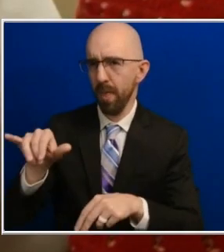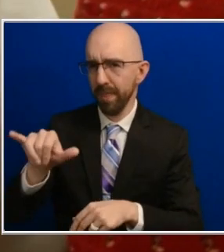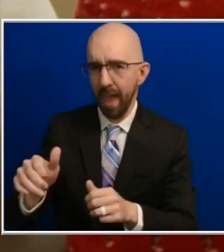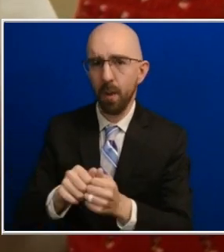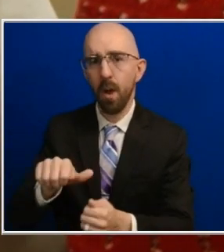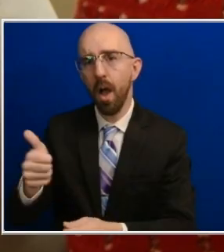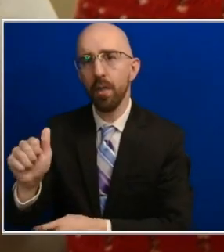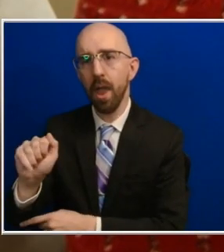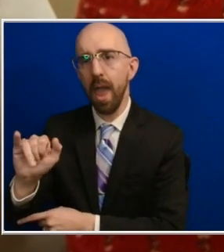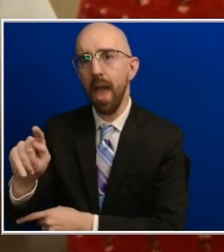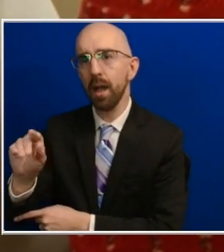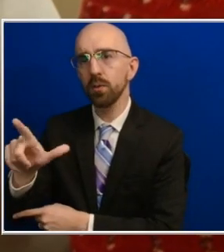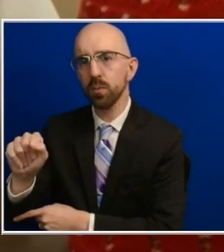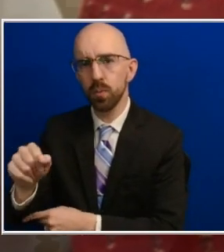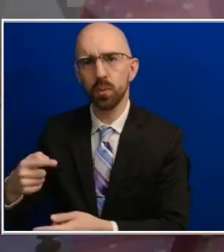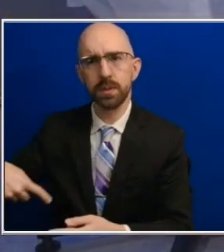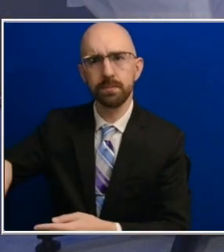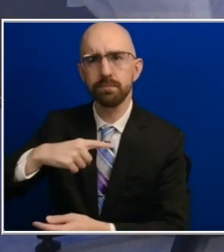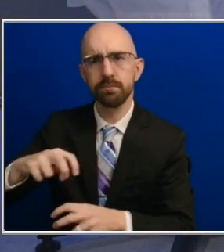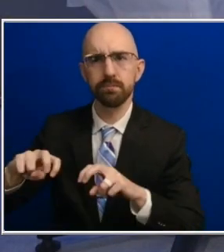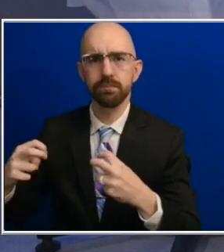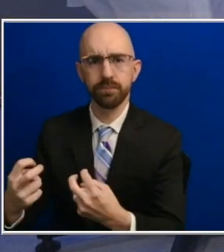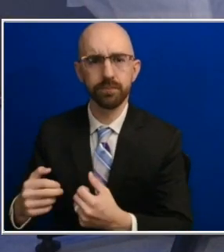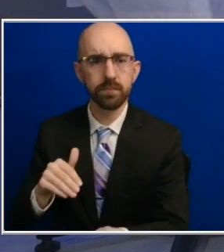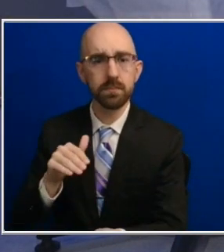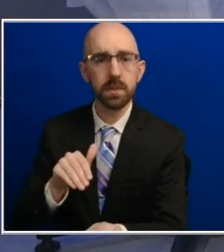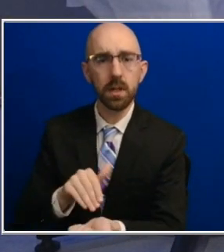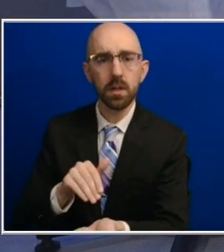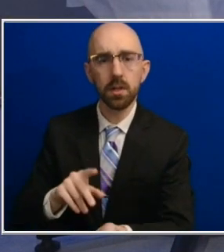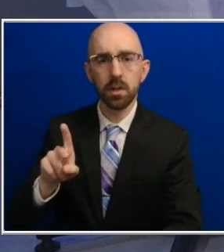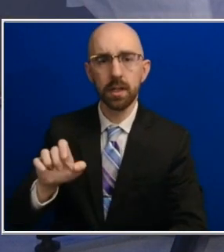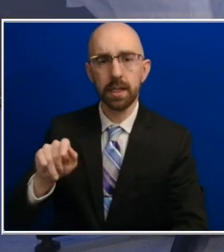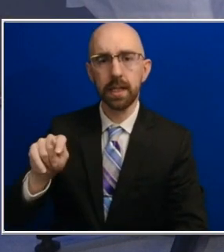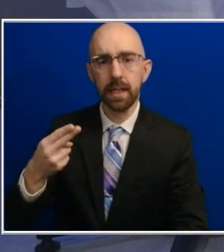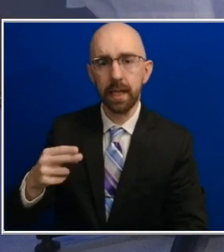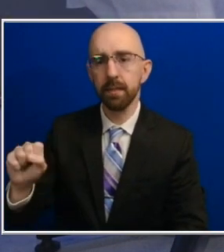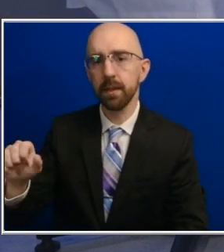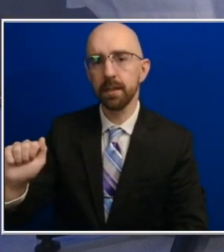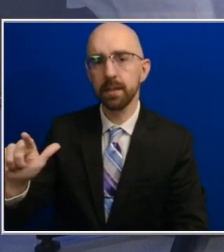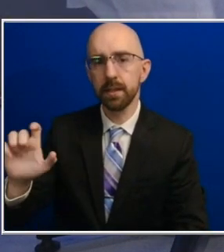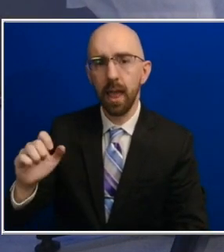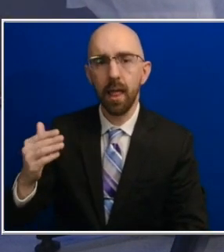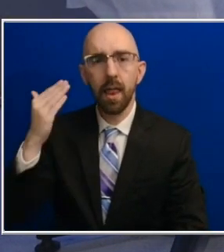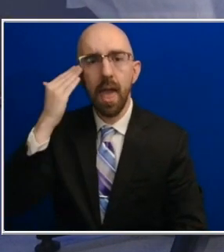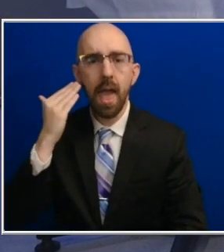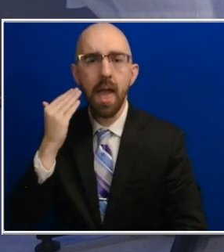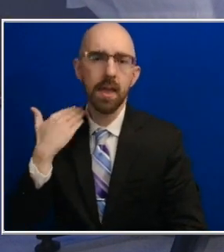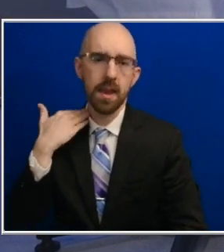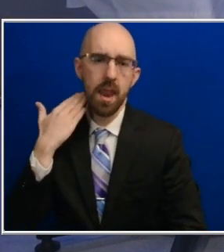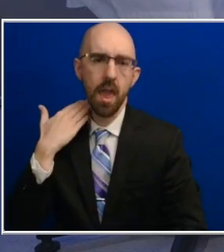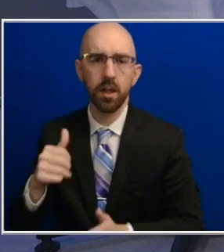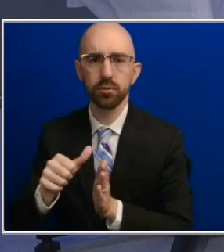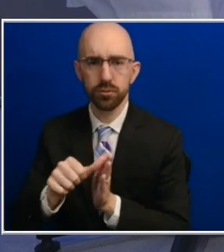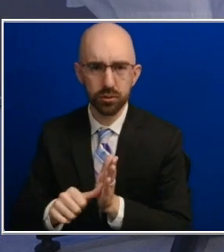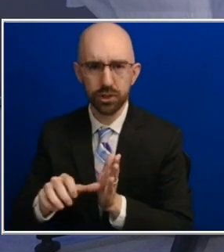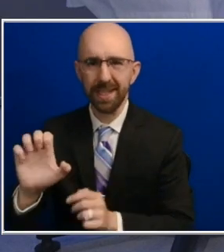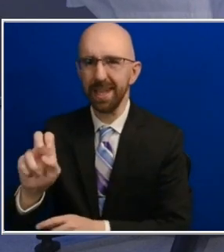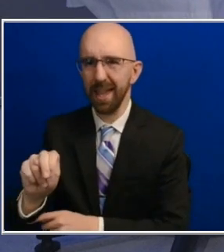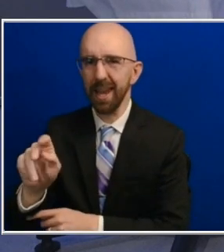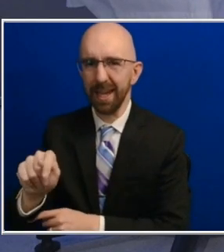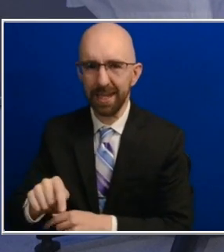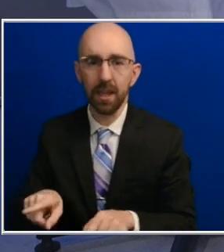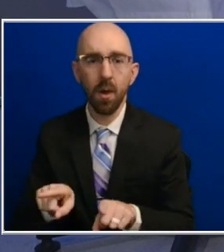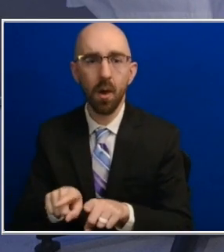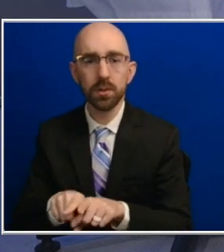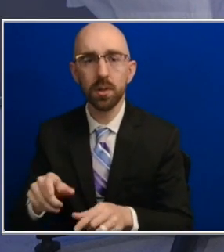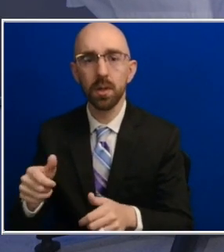today. Dr. Keith Sale is a head and neck surgeon, ENT surgeon, as well as the Chief Medical Information Officer and